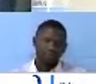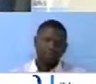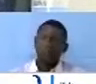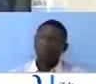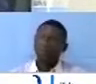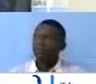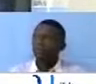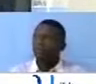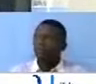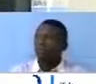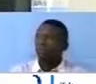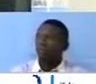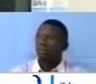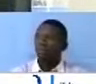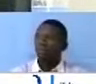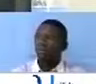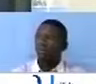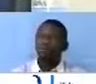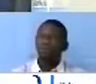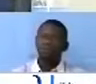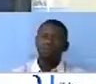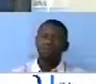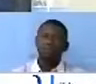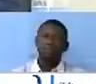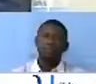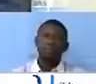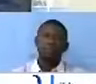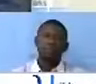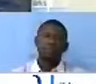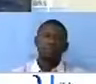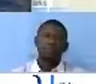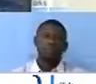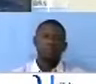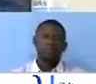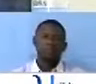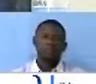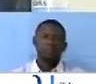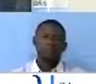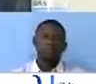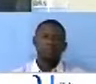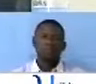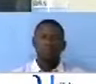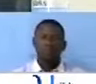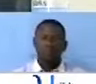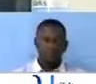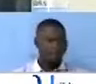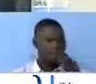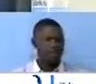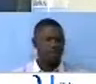2011, among them. In fact, I want to believe that all these detentions were during your time.